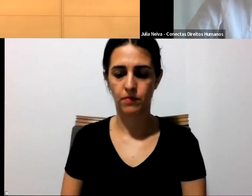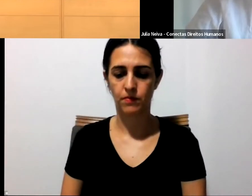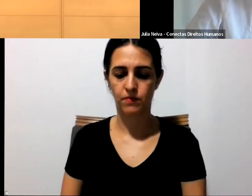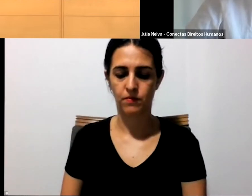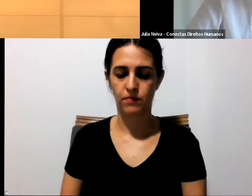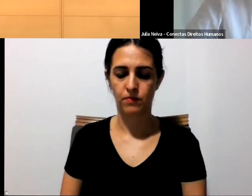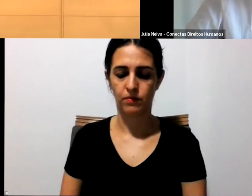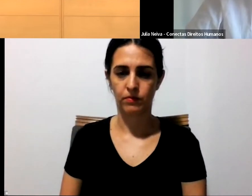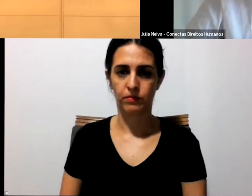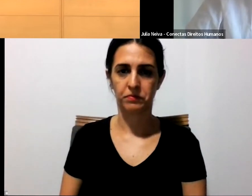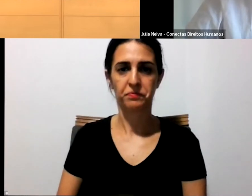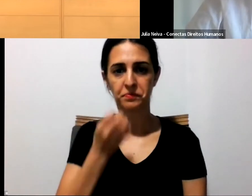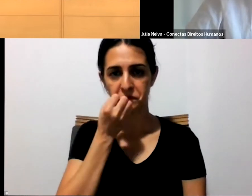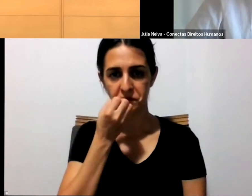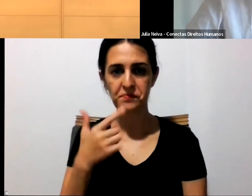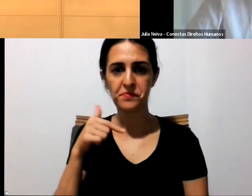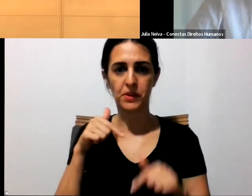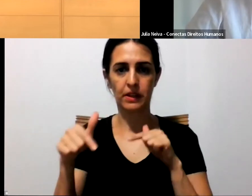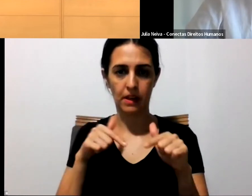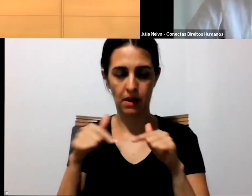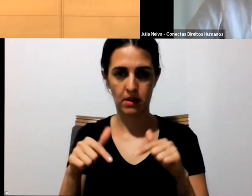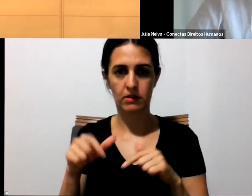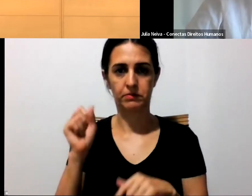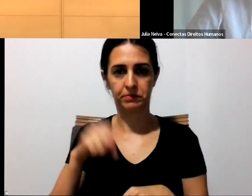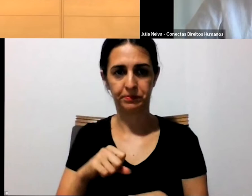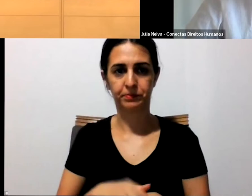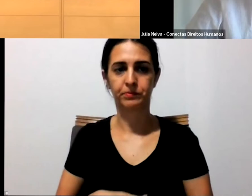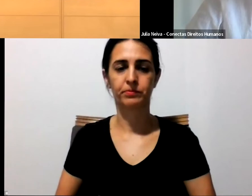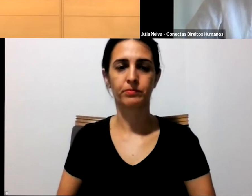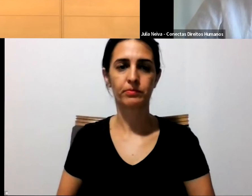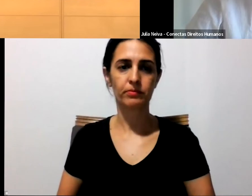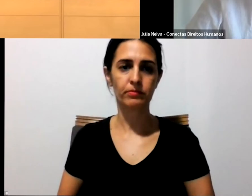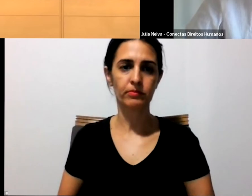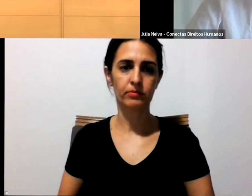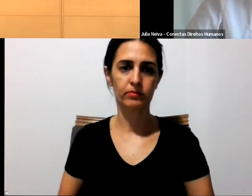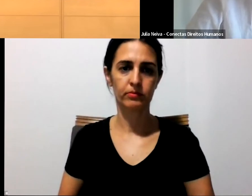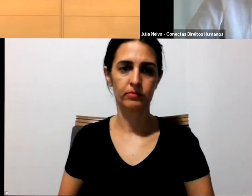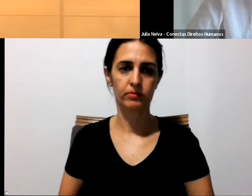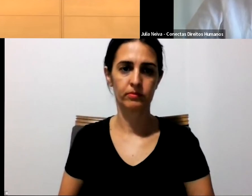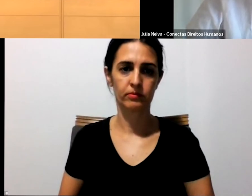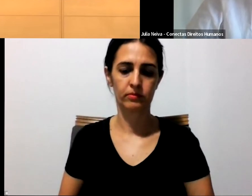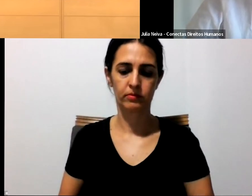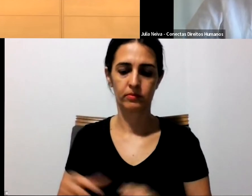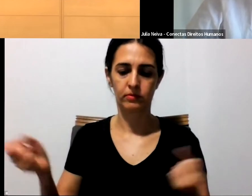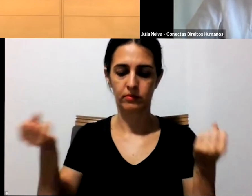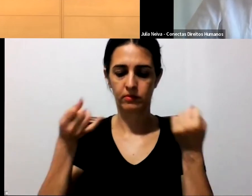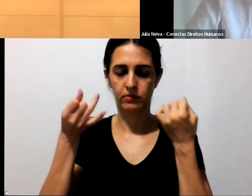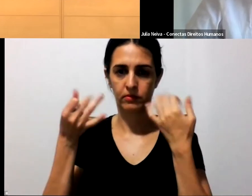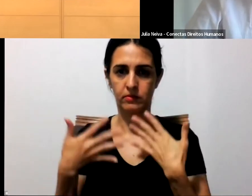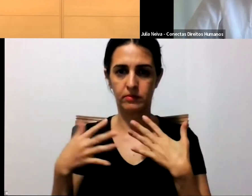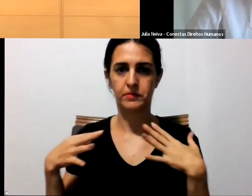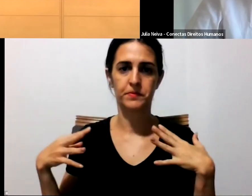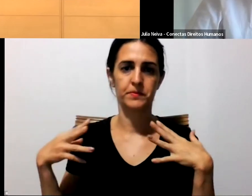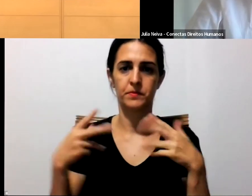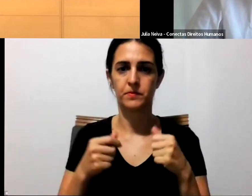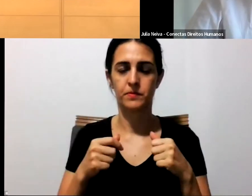on. CNA, for the Confederation for Agriculture, has also recently asked to be